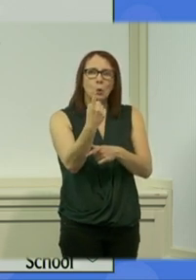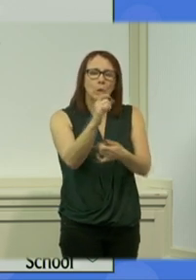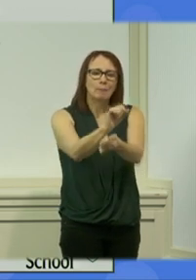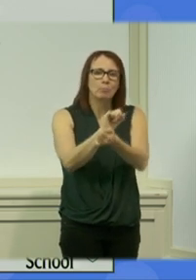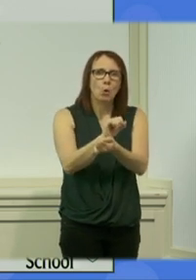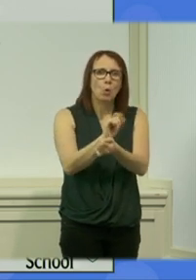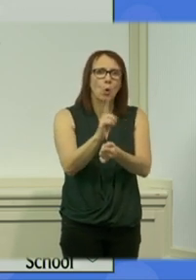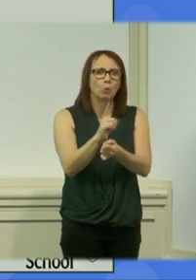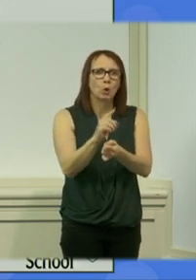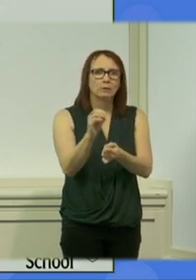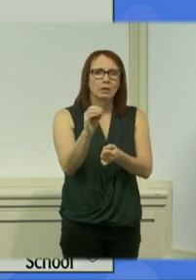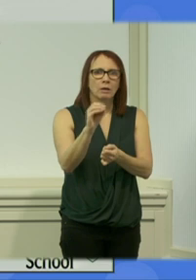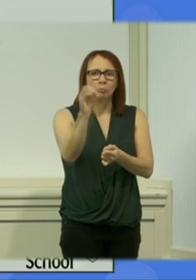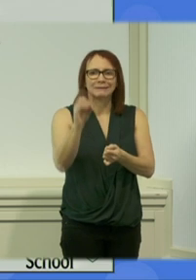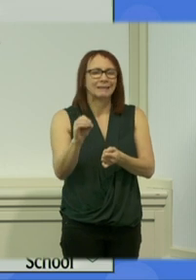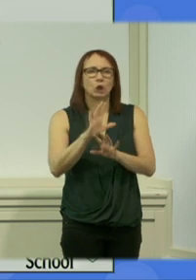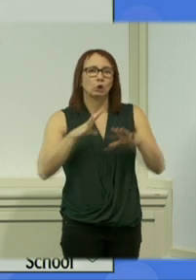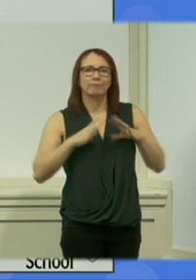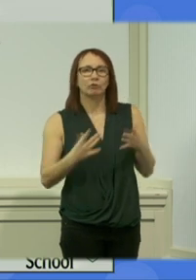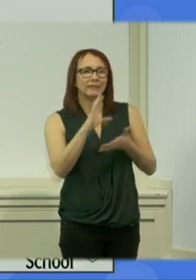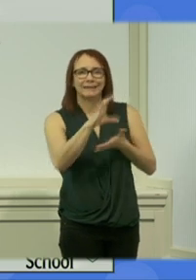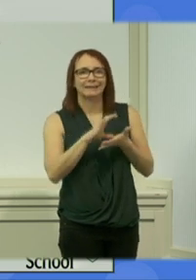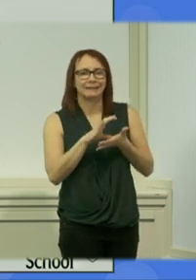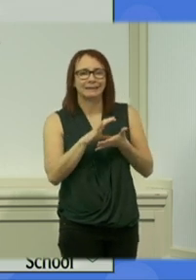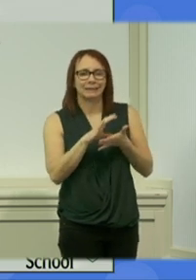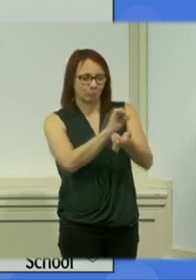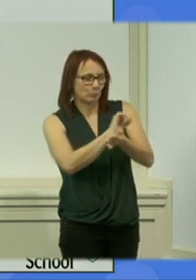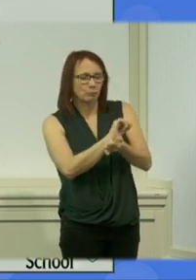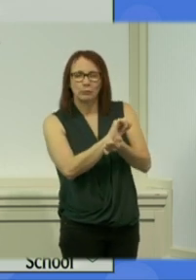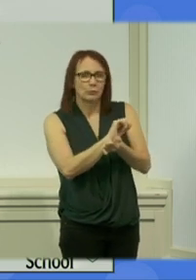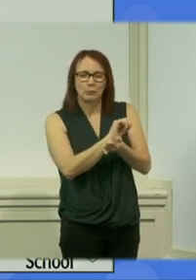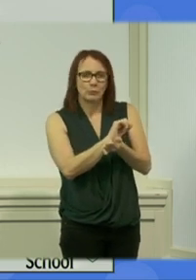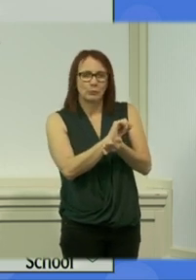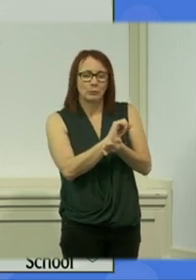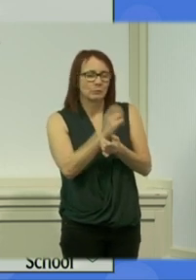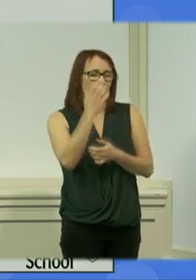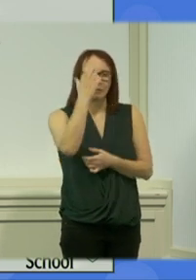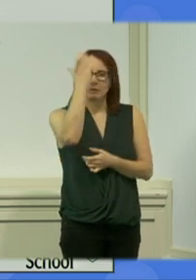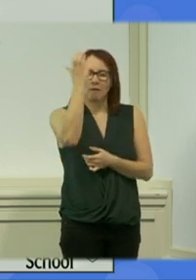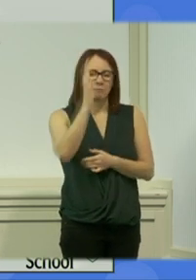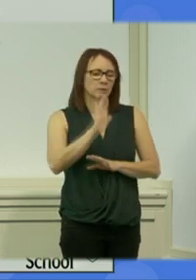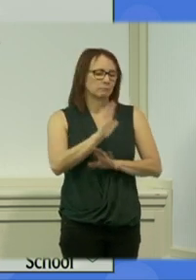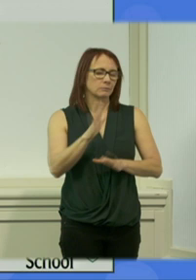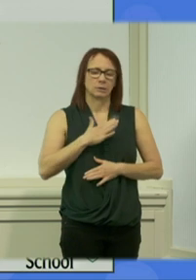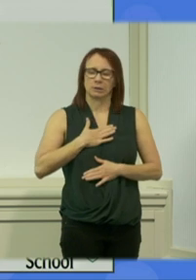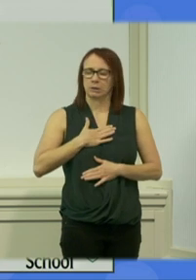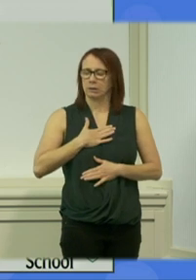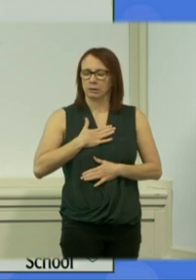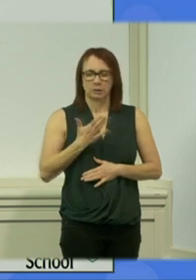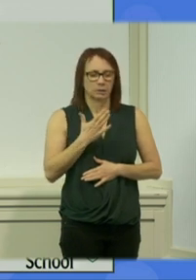of return. You don't get loans for nothing. Governments never want to be in a position where they cannot